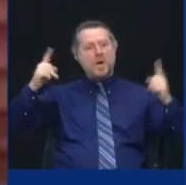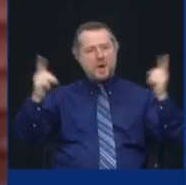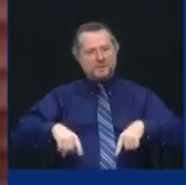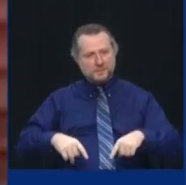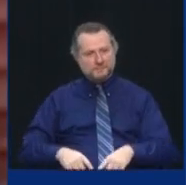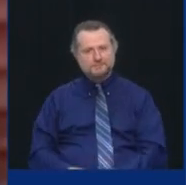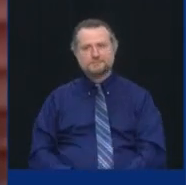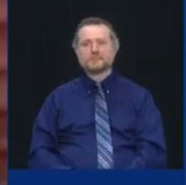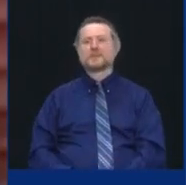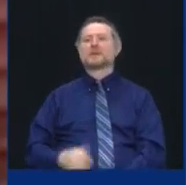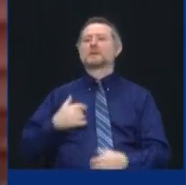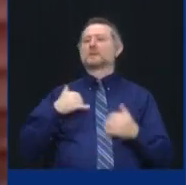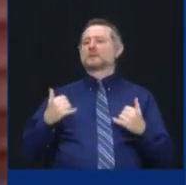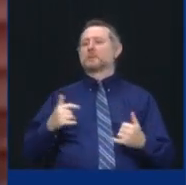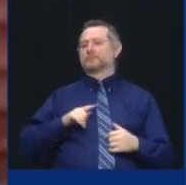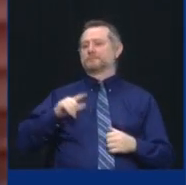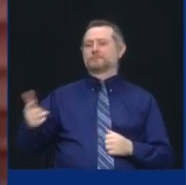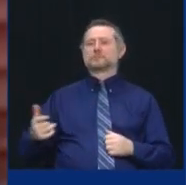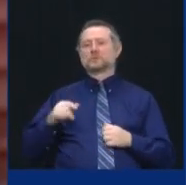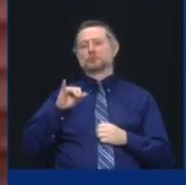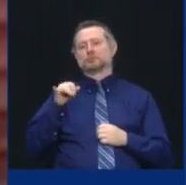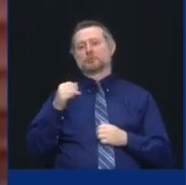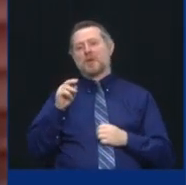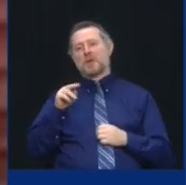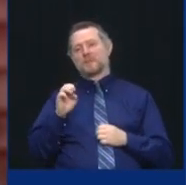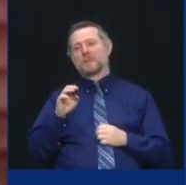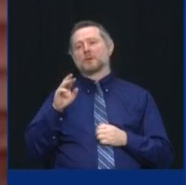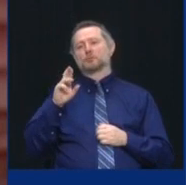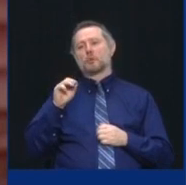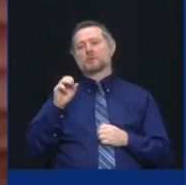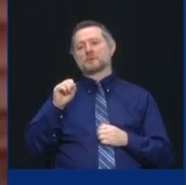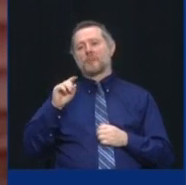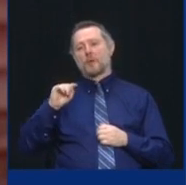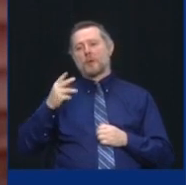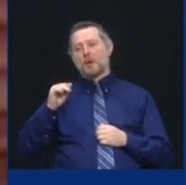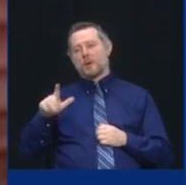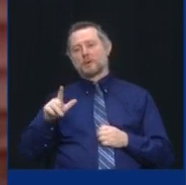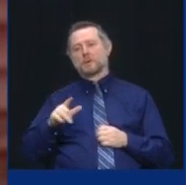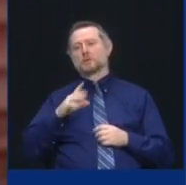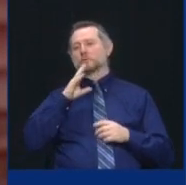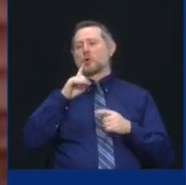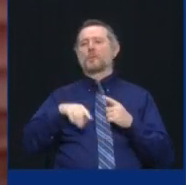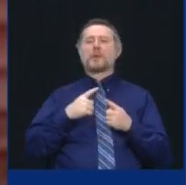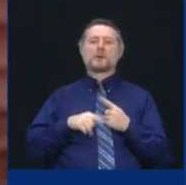that, let me turn it over to Jane Rosenthal to speak about the Tribeca Film Festival.